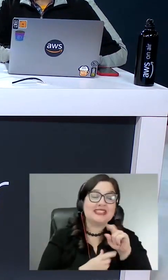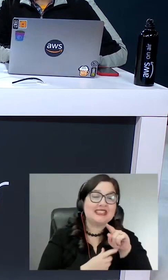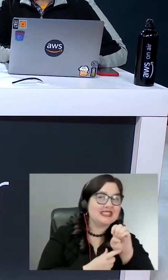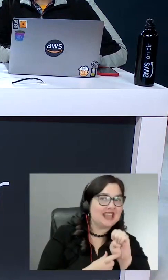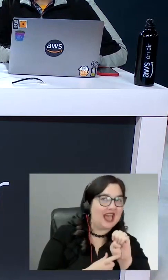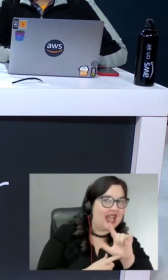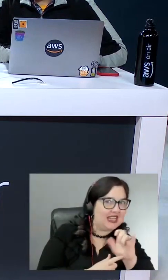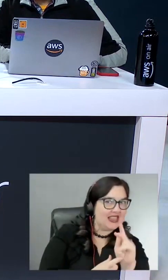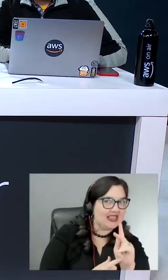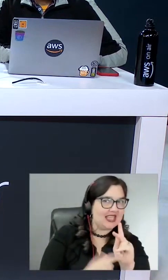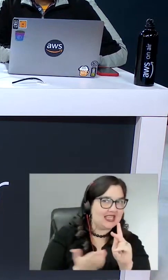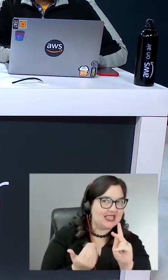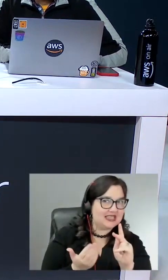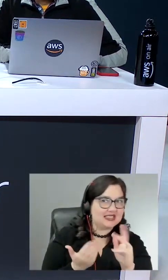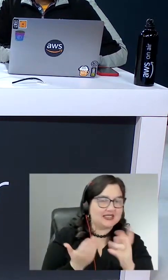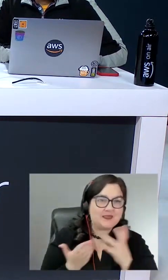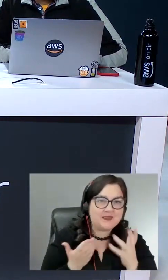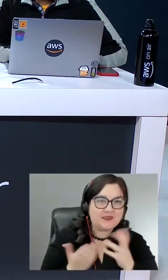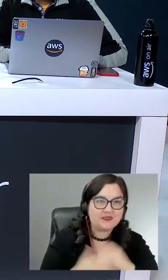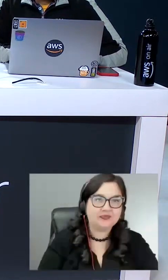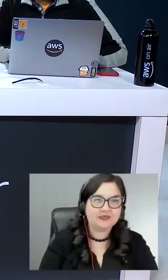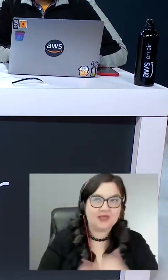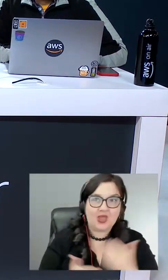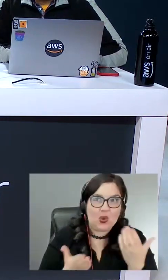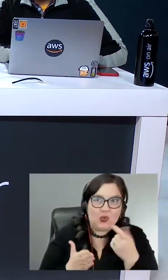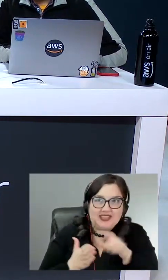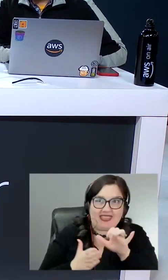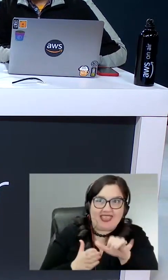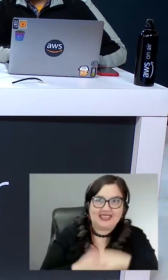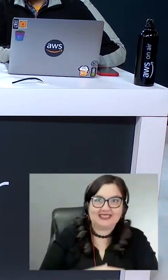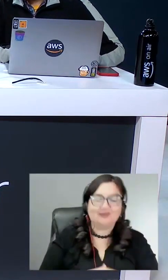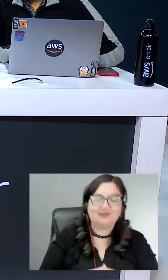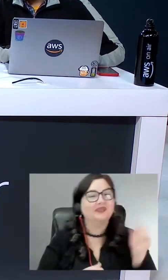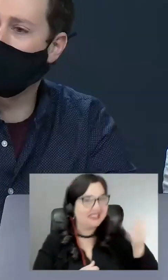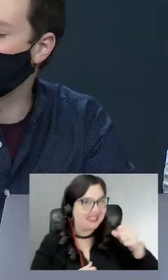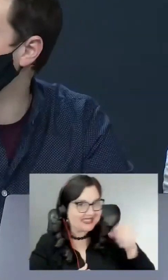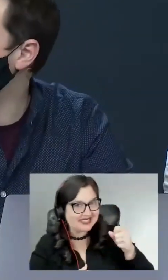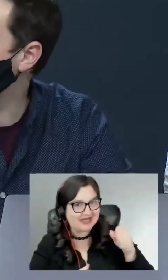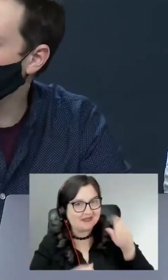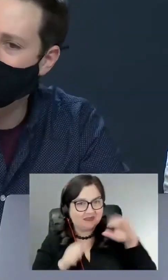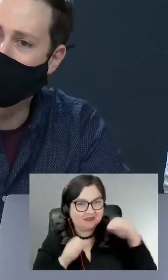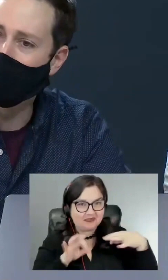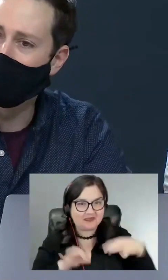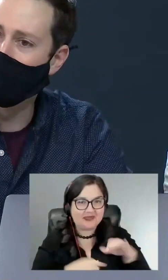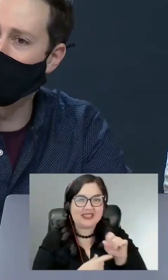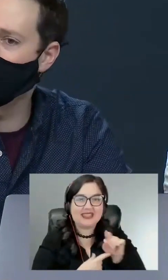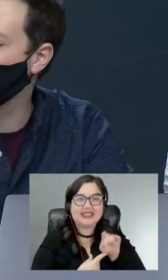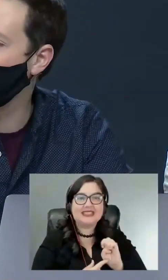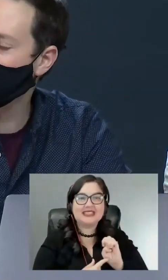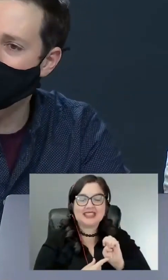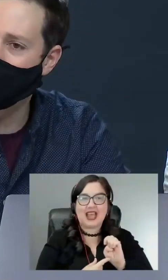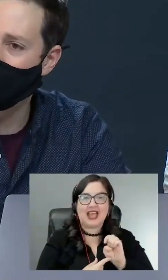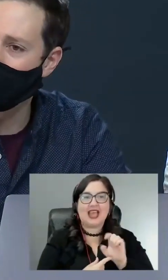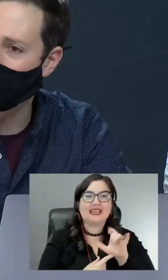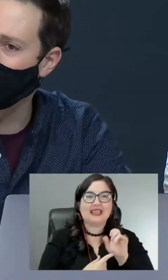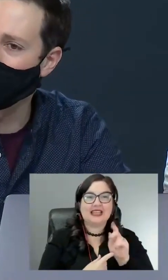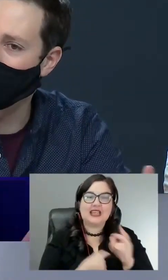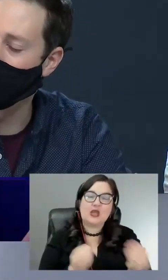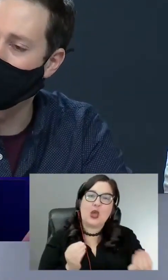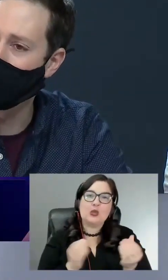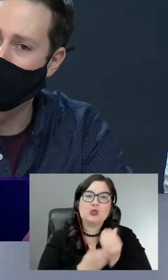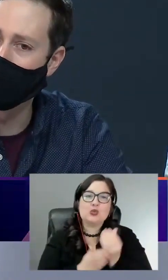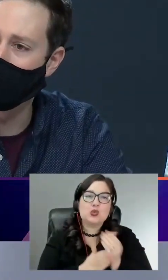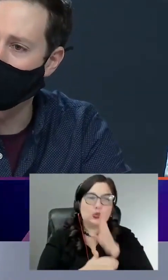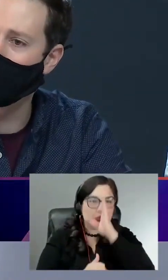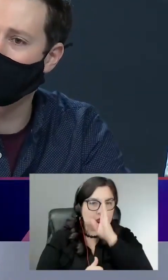about SiteLink, Santiago? What is it? Quite a bit. So SiteLink is a new Direct Connect feature that enables access or